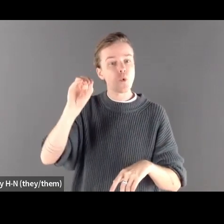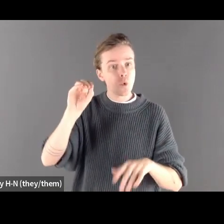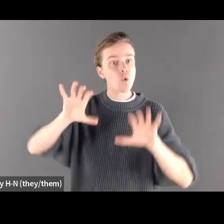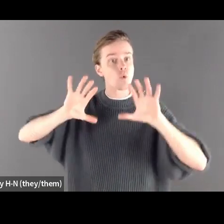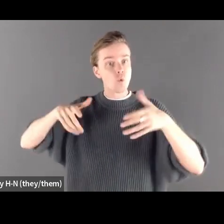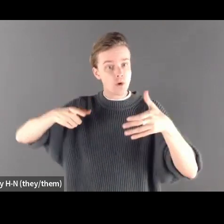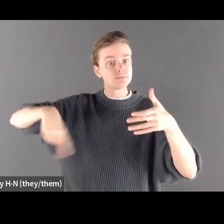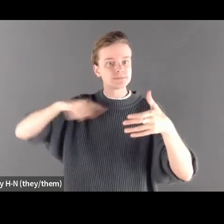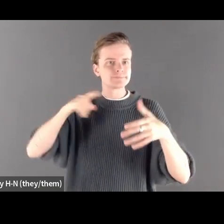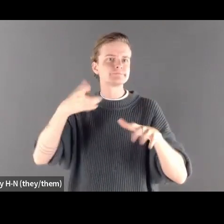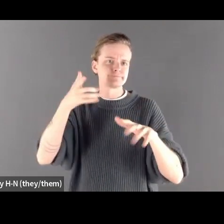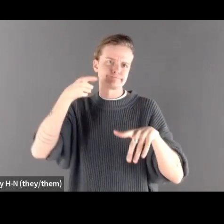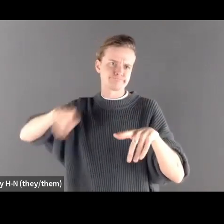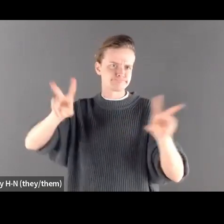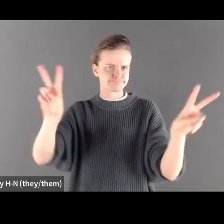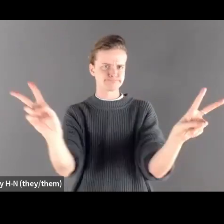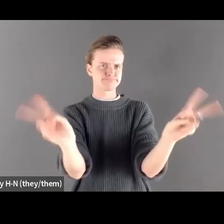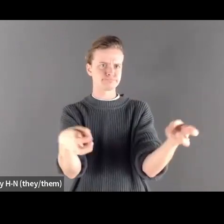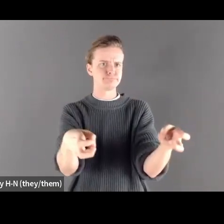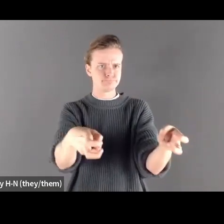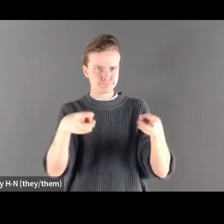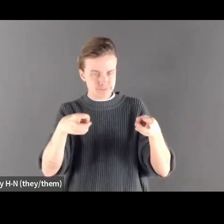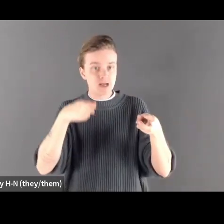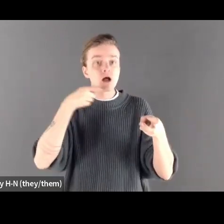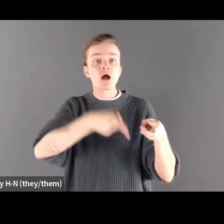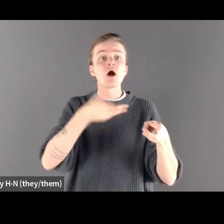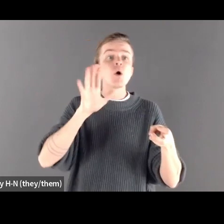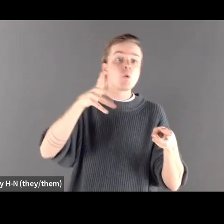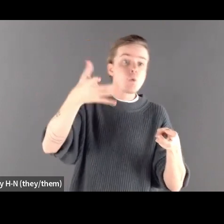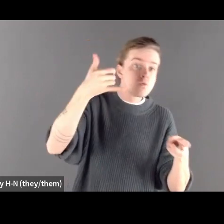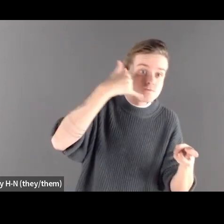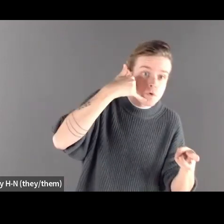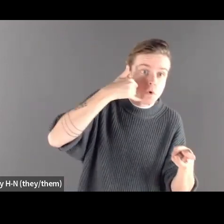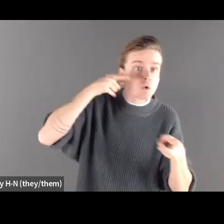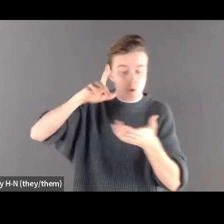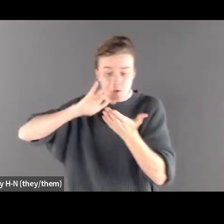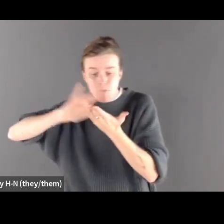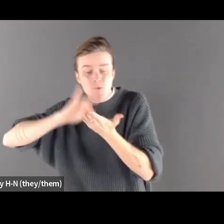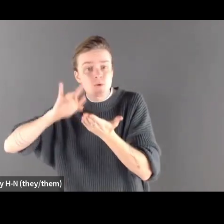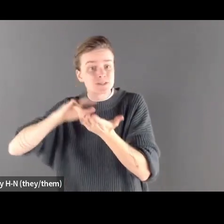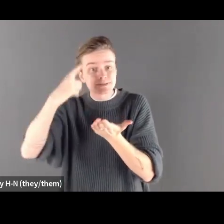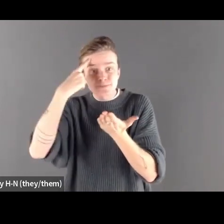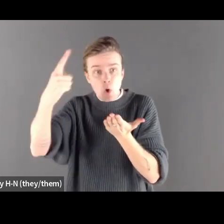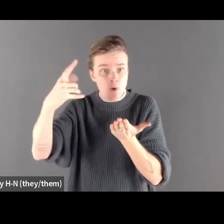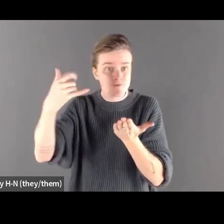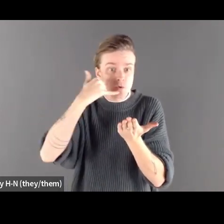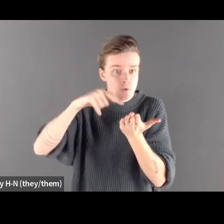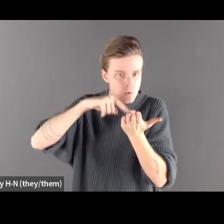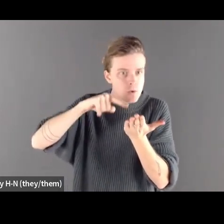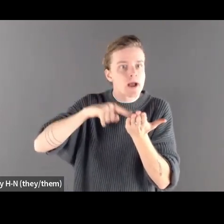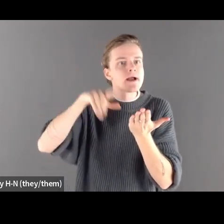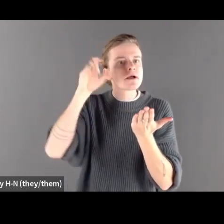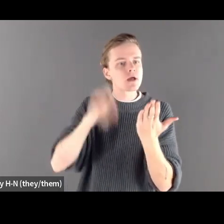that basically can turn any affected smartphone into a remote microphone and camera, spying on its own